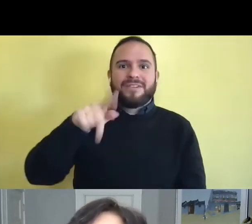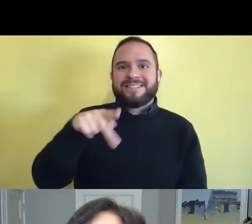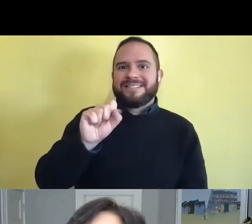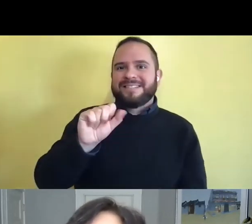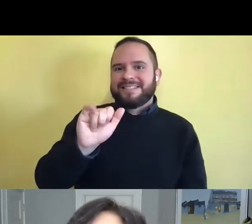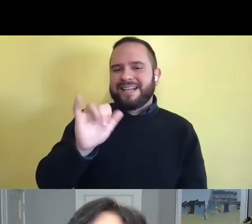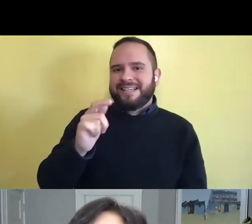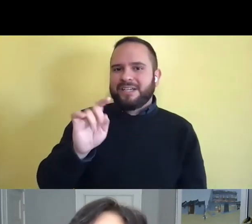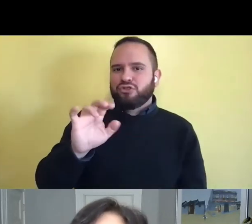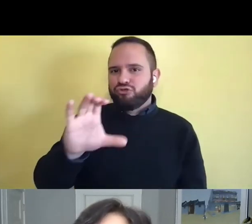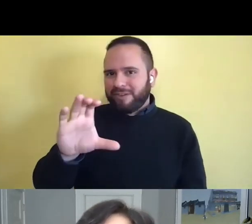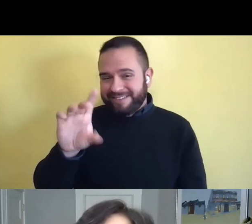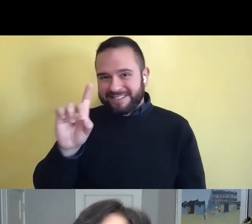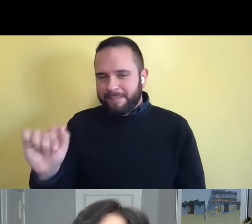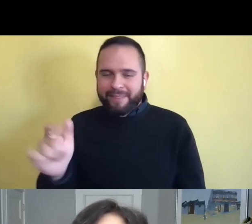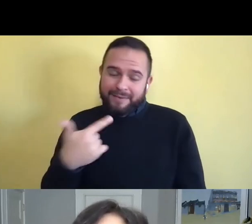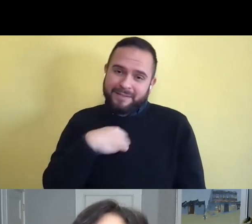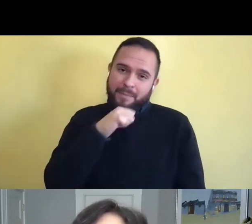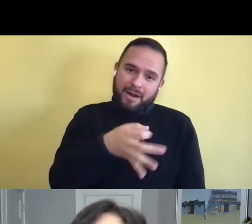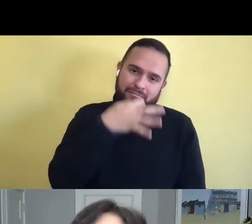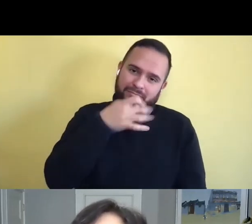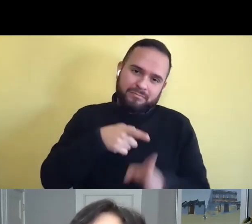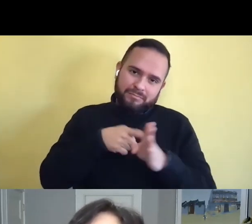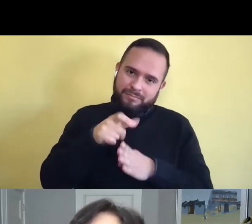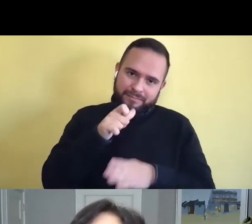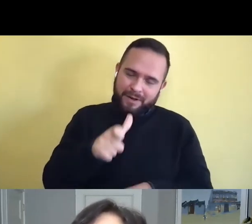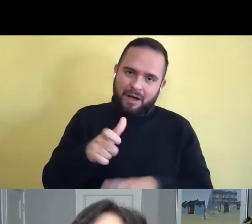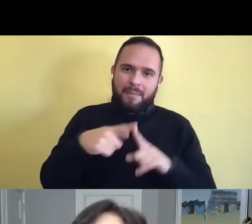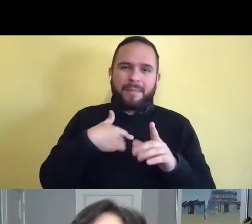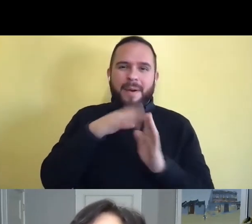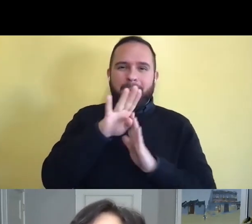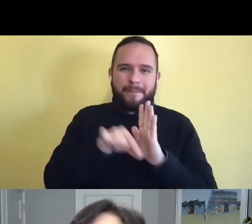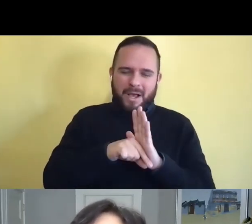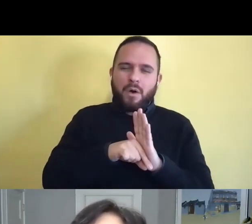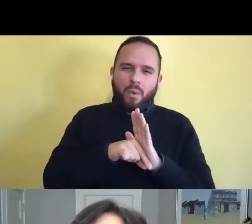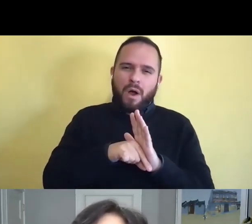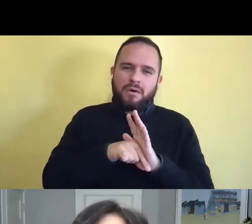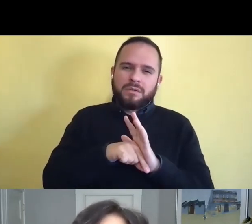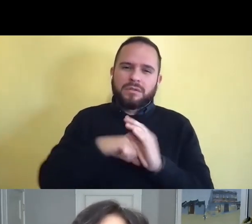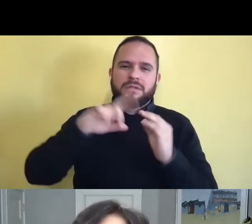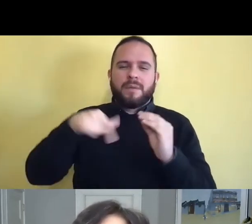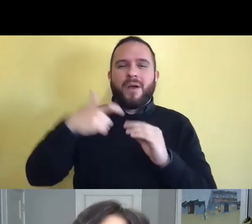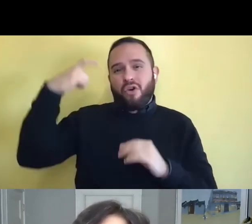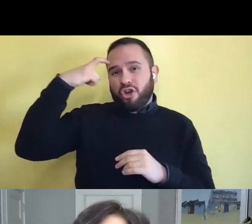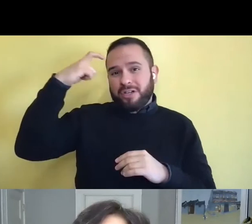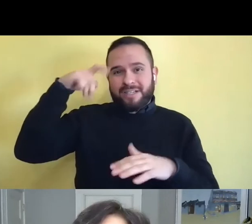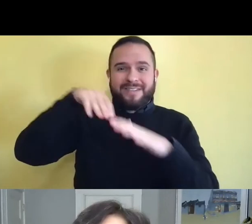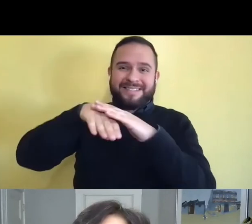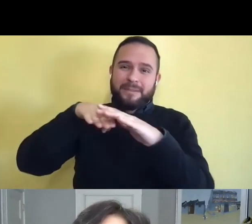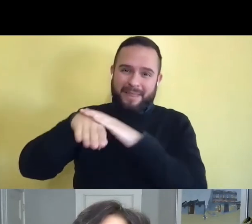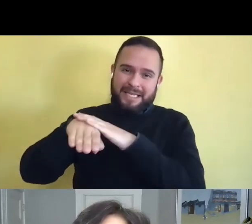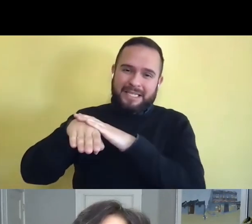in psychiatric disabilities, but I have a background around cognitive accessibility, and there